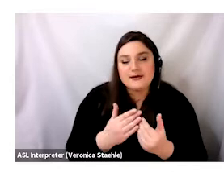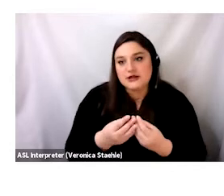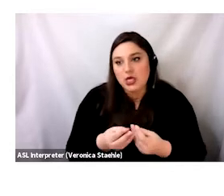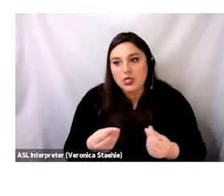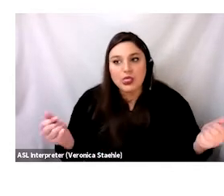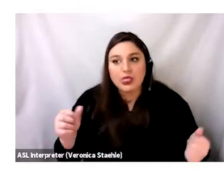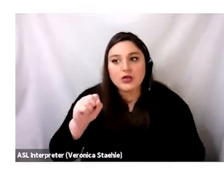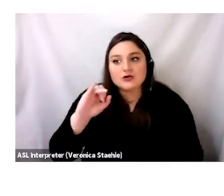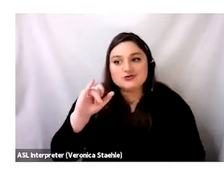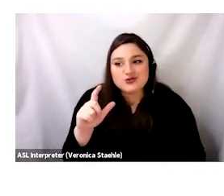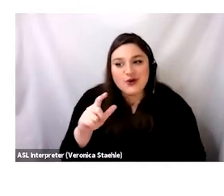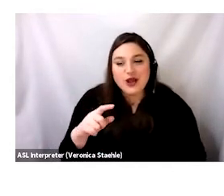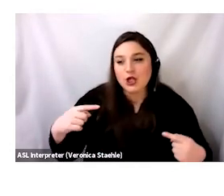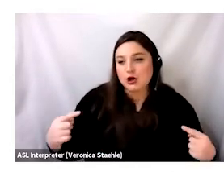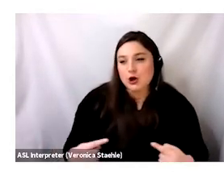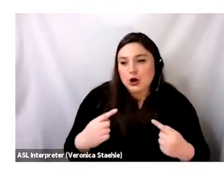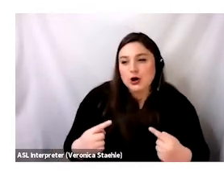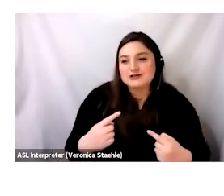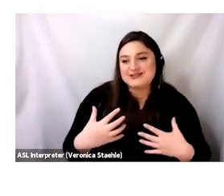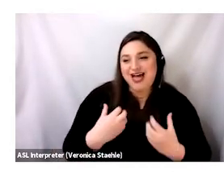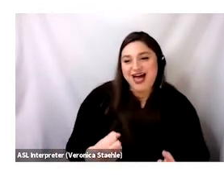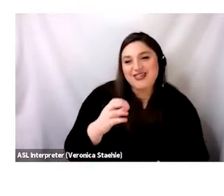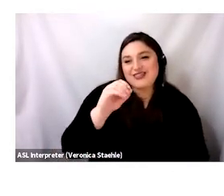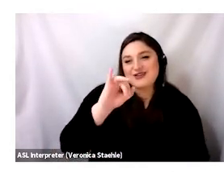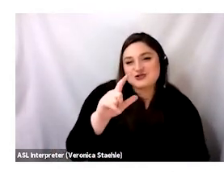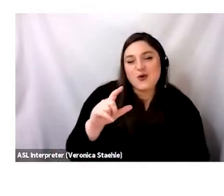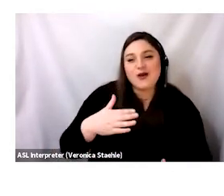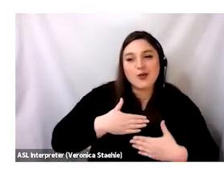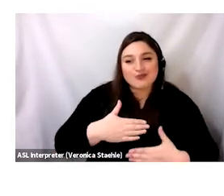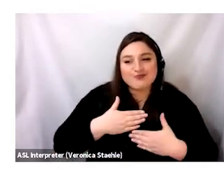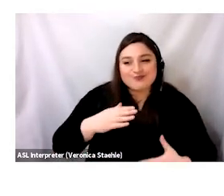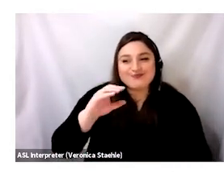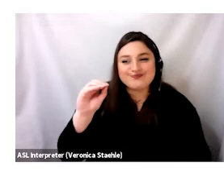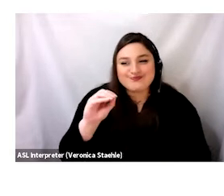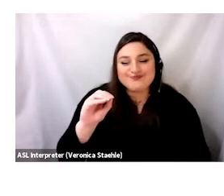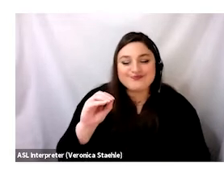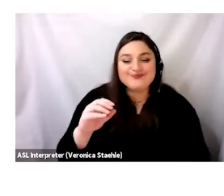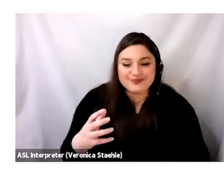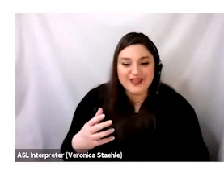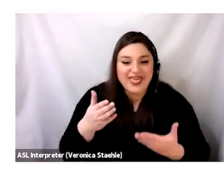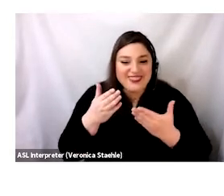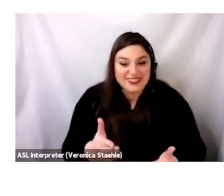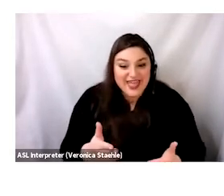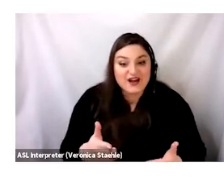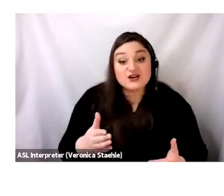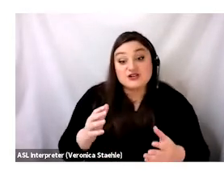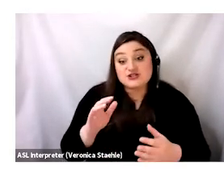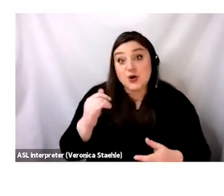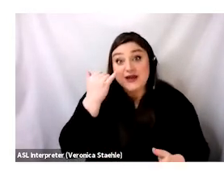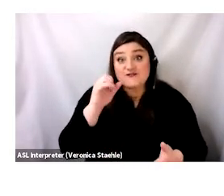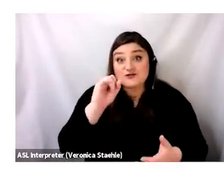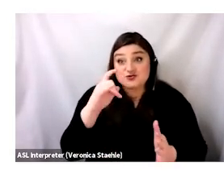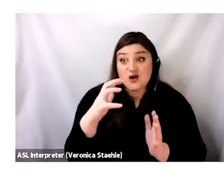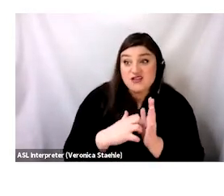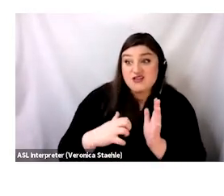hinders healthy soil aggregation. So because they're producing harvests again and again without enough time in between